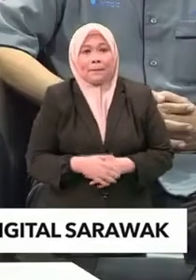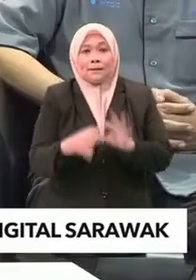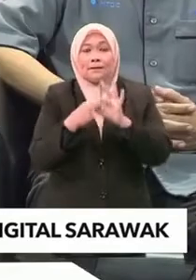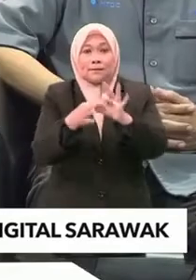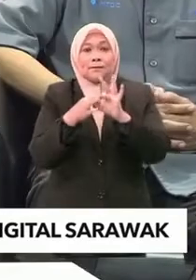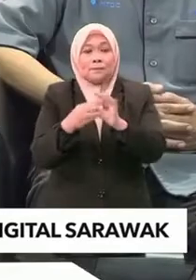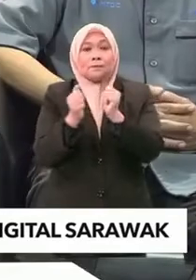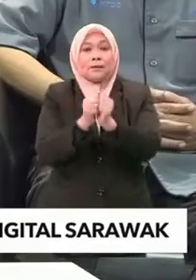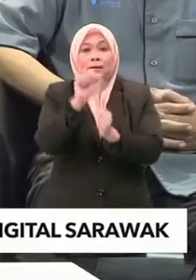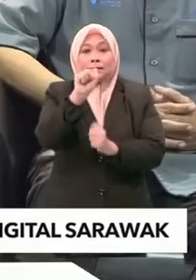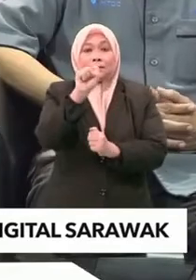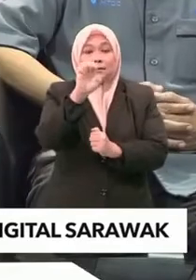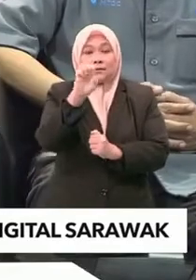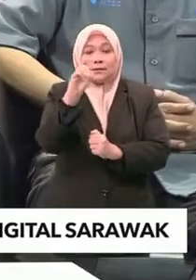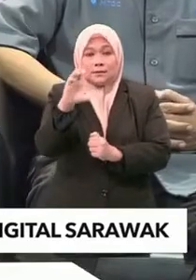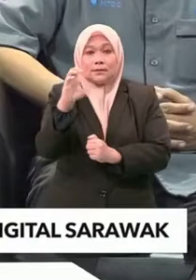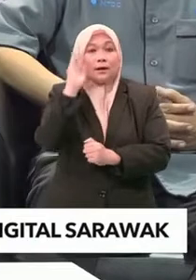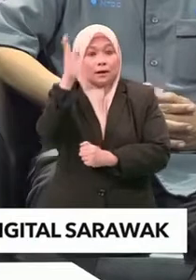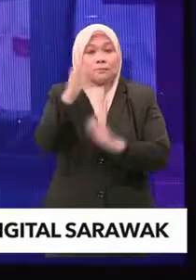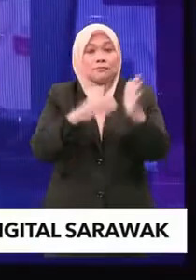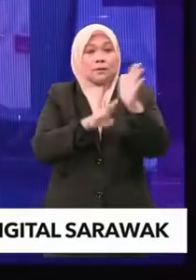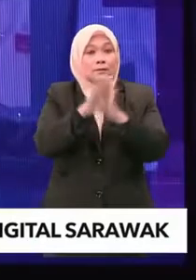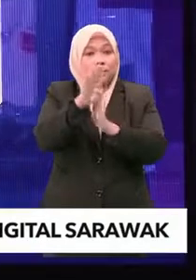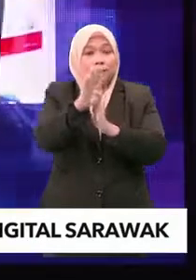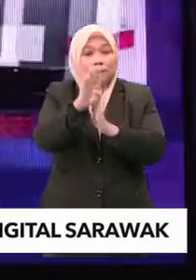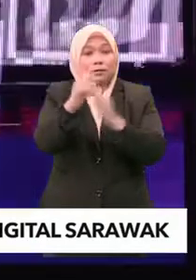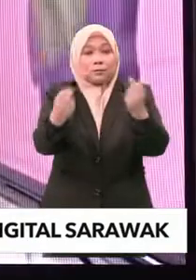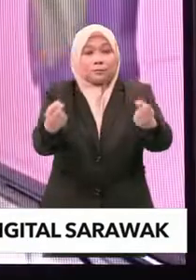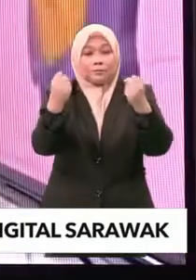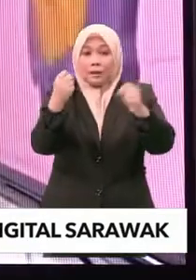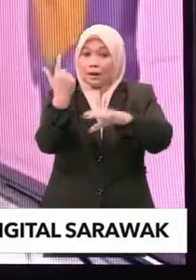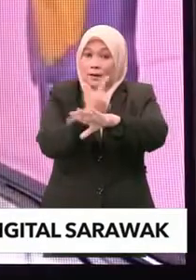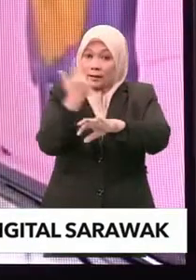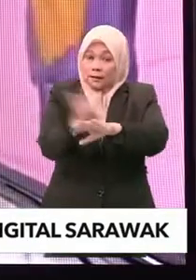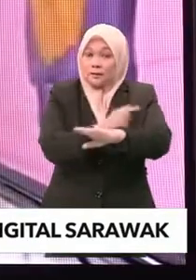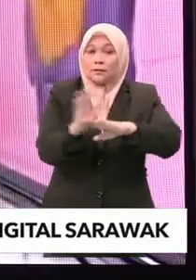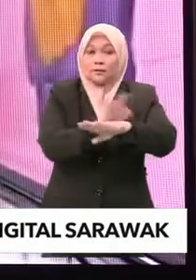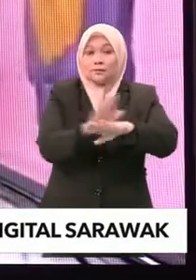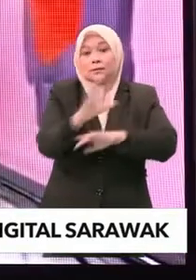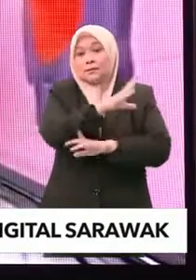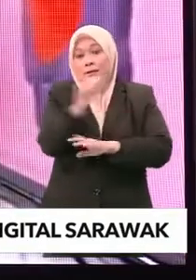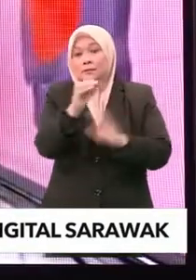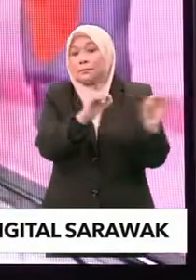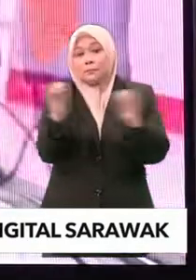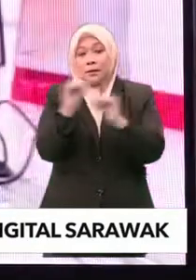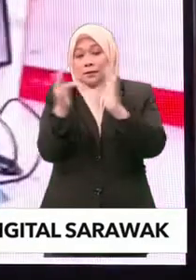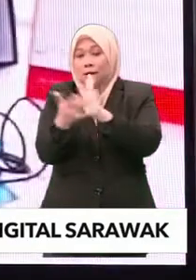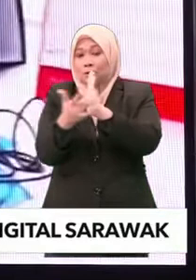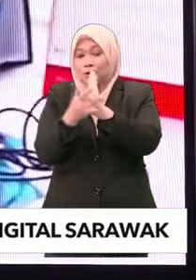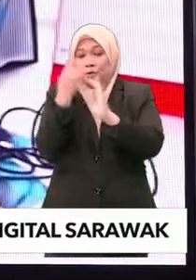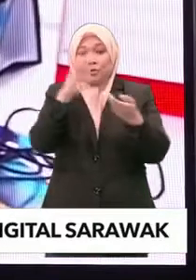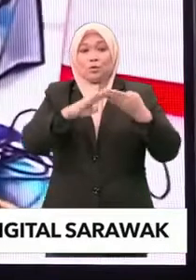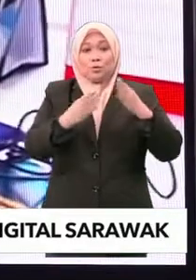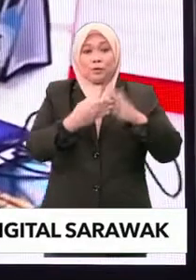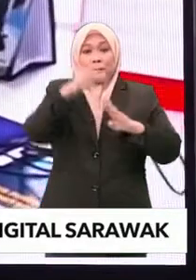Kerjasama bersama SDEC ini akan melibatkan pembinaan keupayaan kapasiti latihan, keusahawanan serta pemindahan teknologi kepada